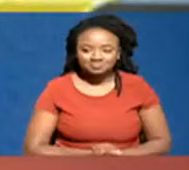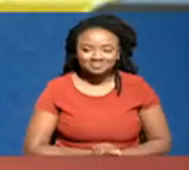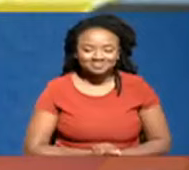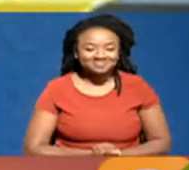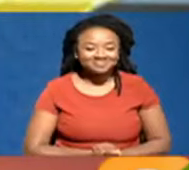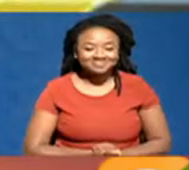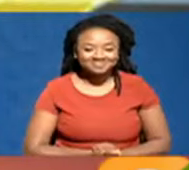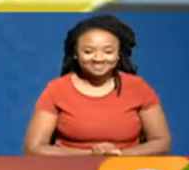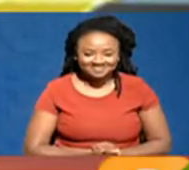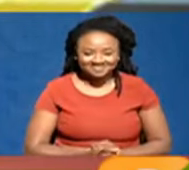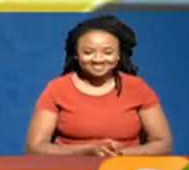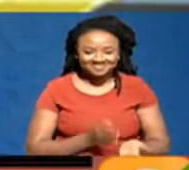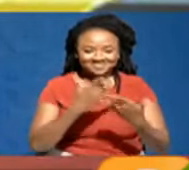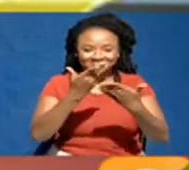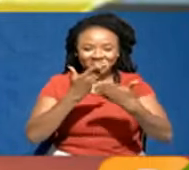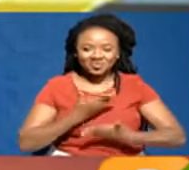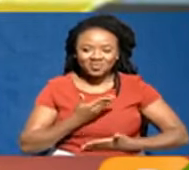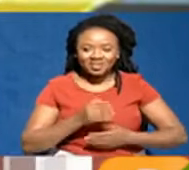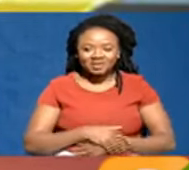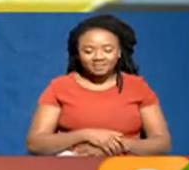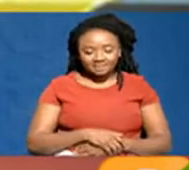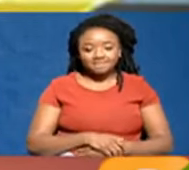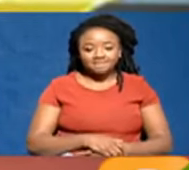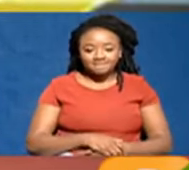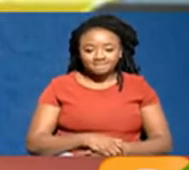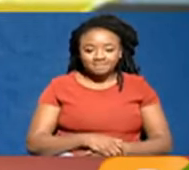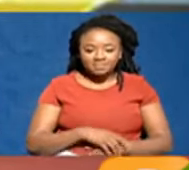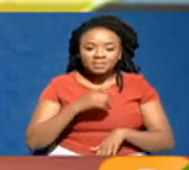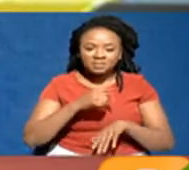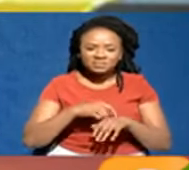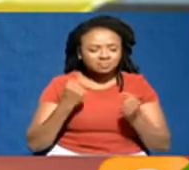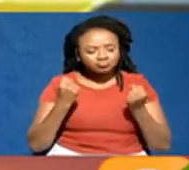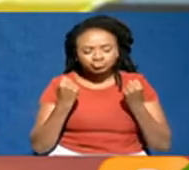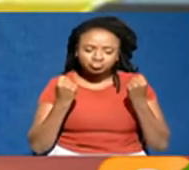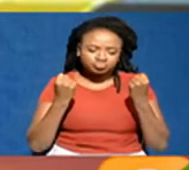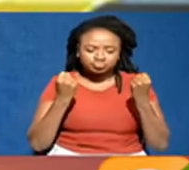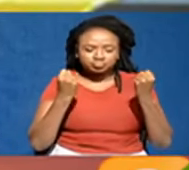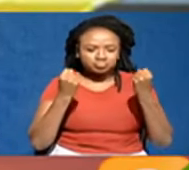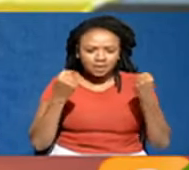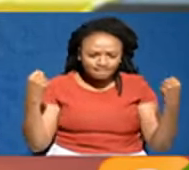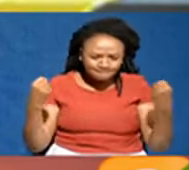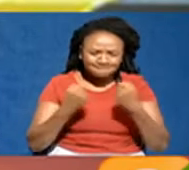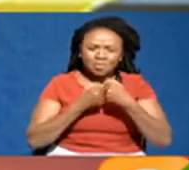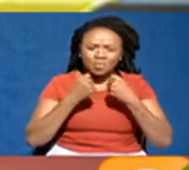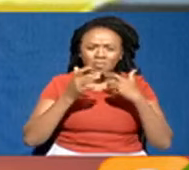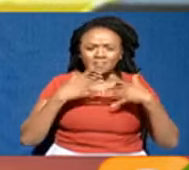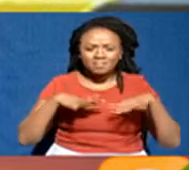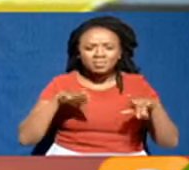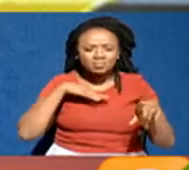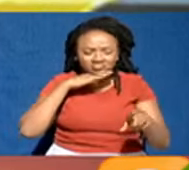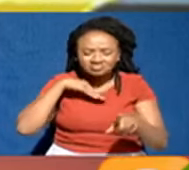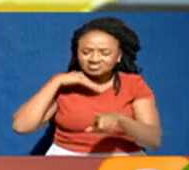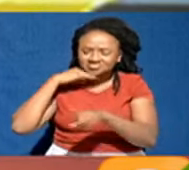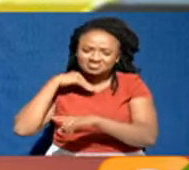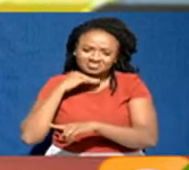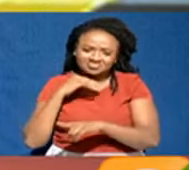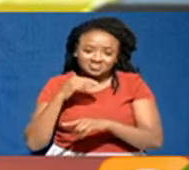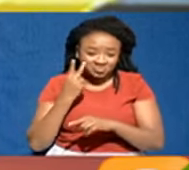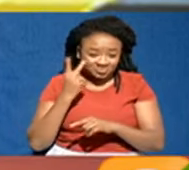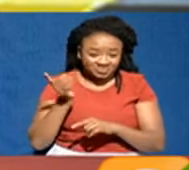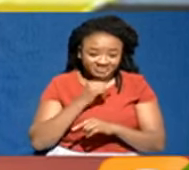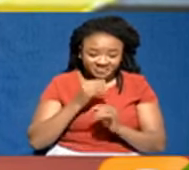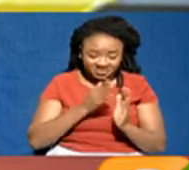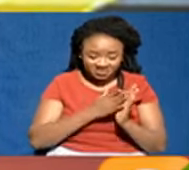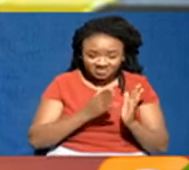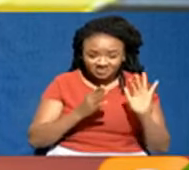All right, welcome back. Now, the loss of life on our roads has been an unsettling trend in the first quarter of